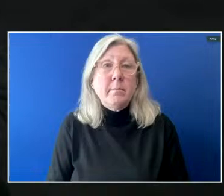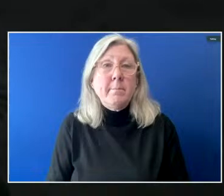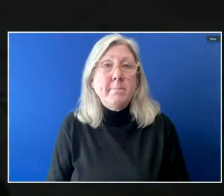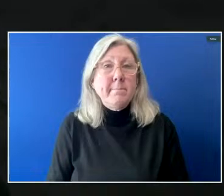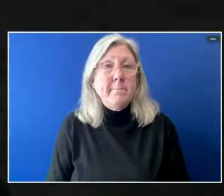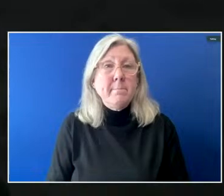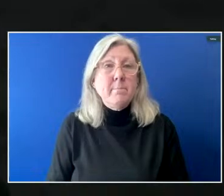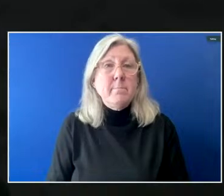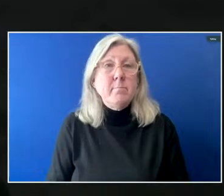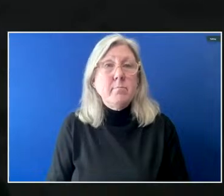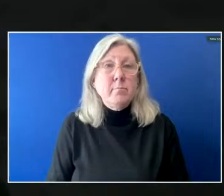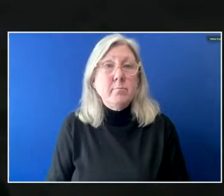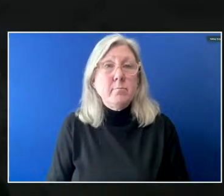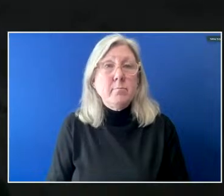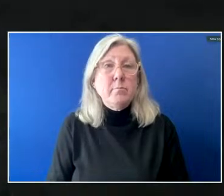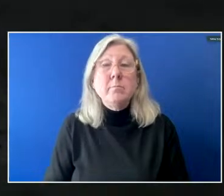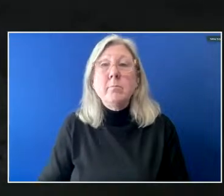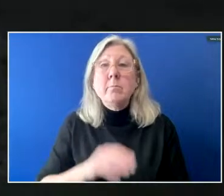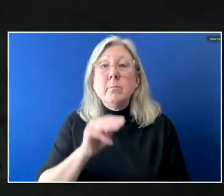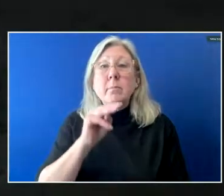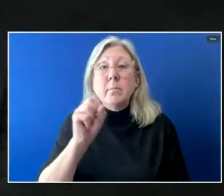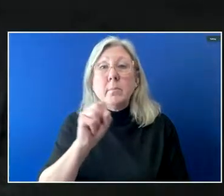them M